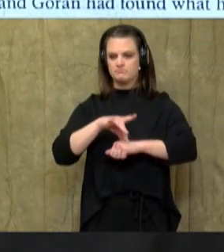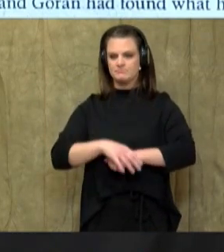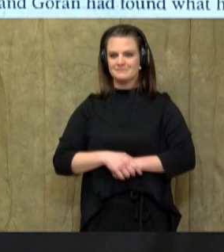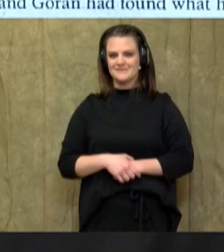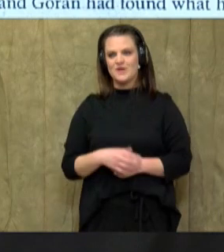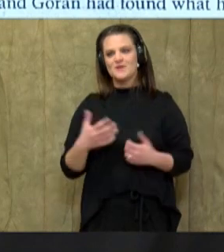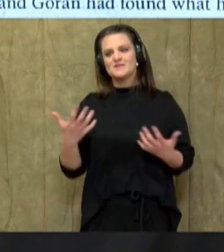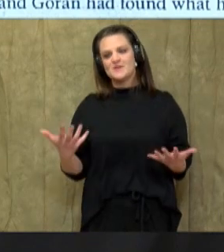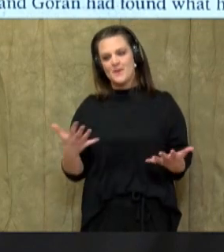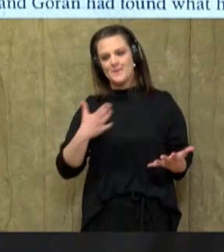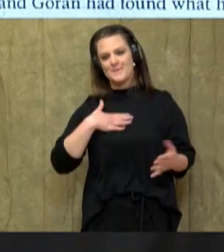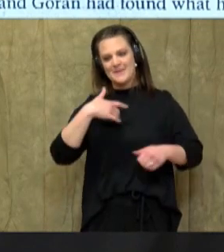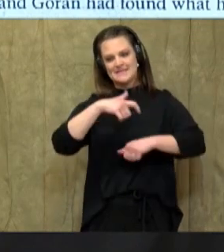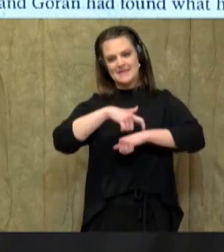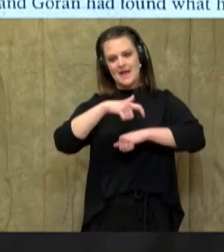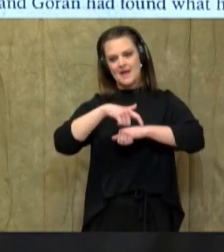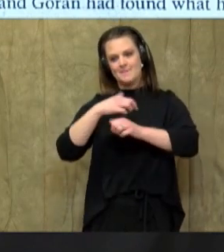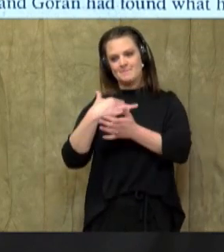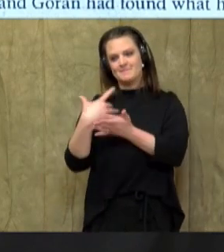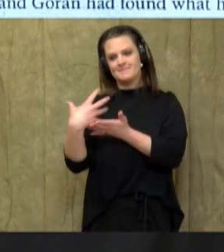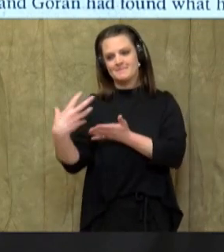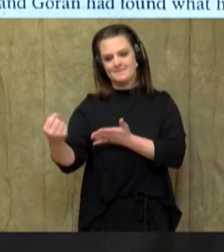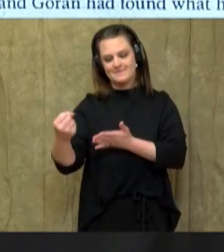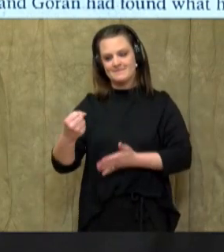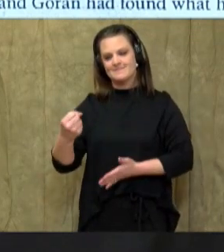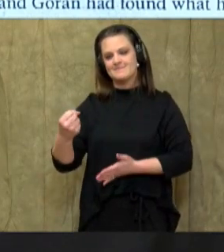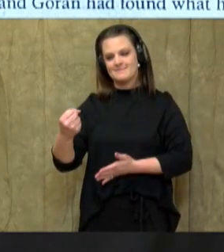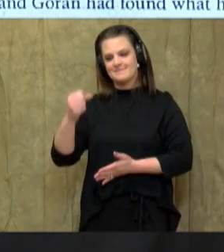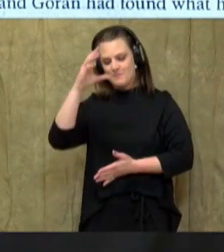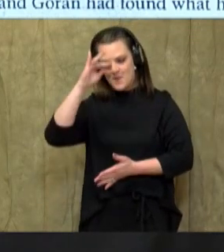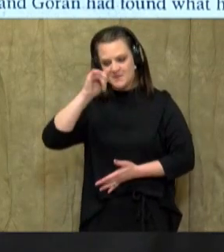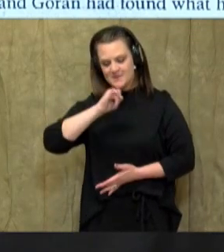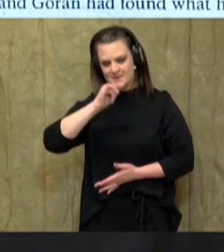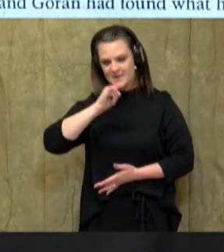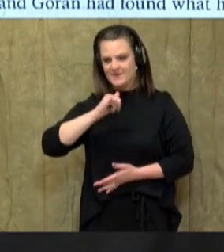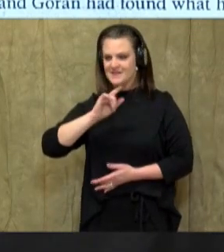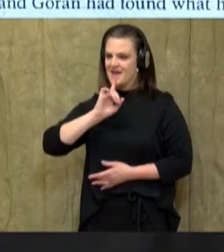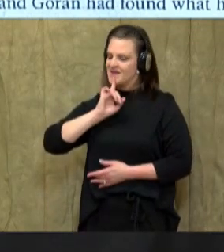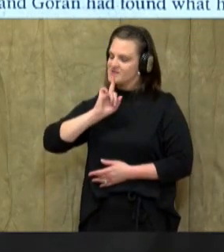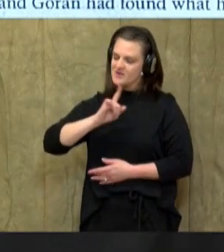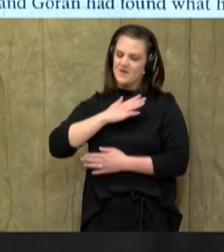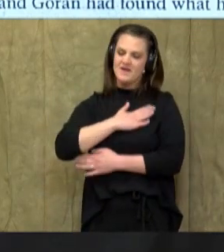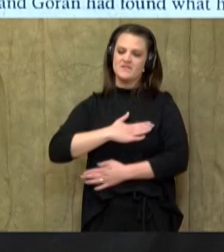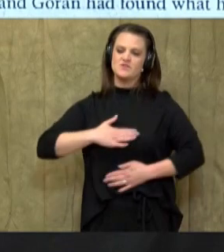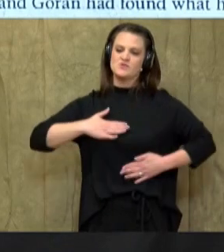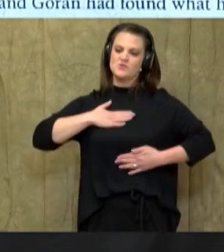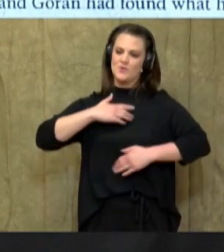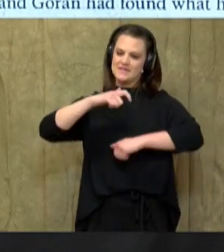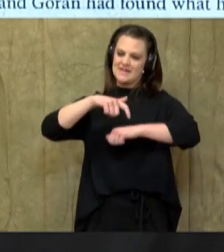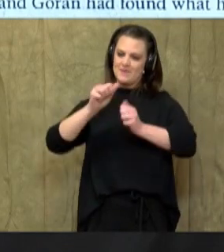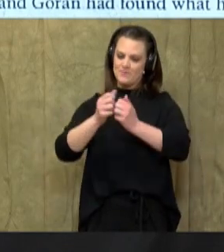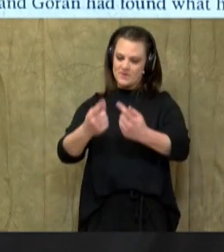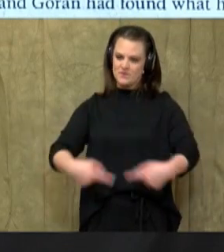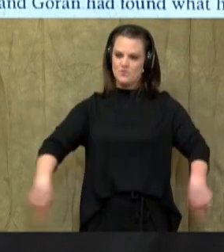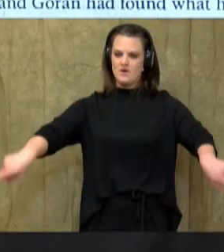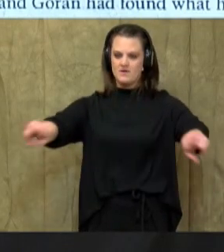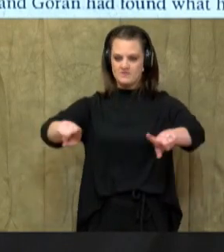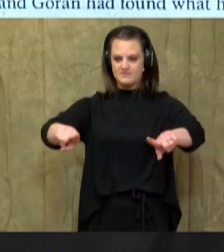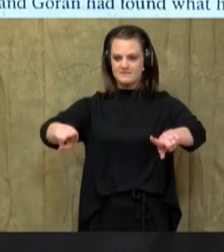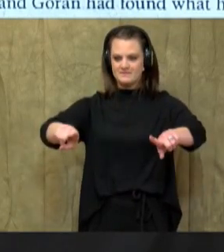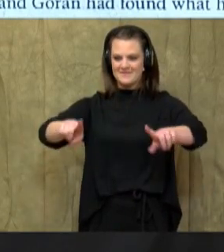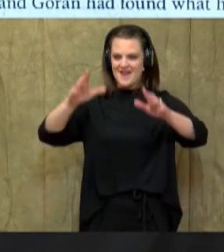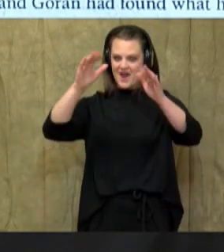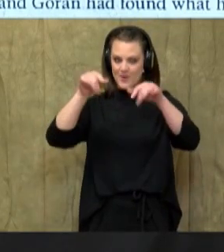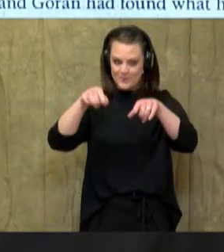believe it or not, my time has already run out with you, boys and girls. I sure have enjoyed my time with you, and I hope that